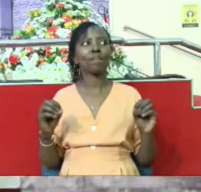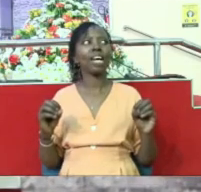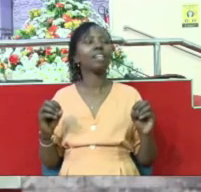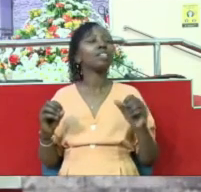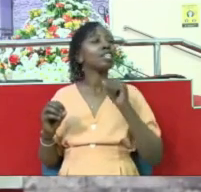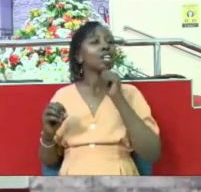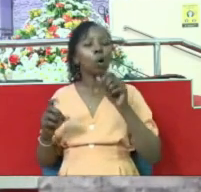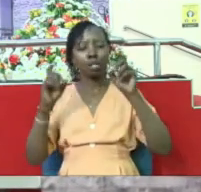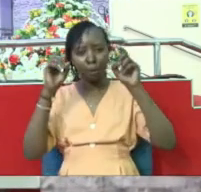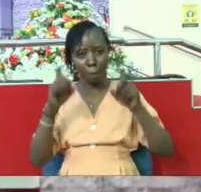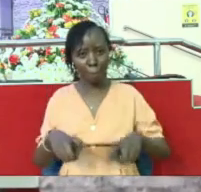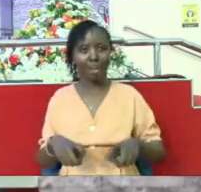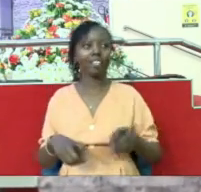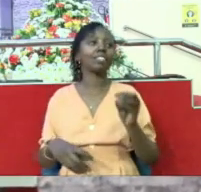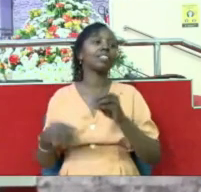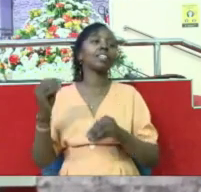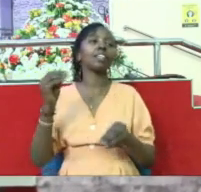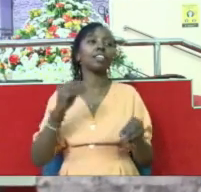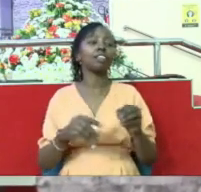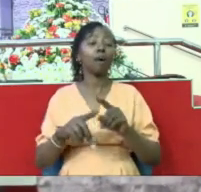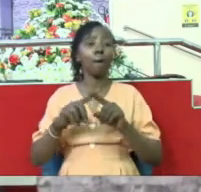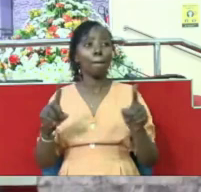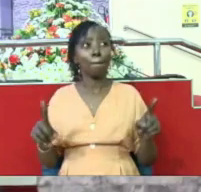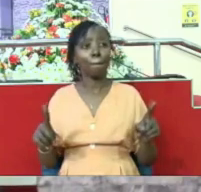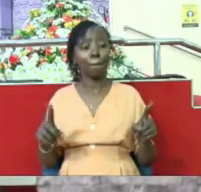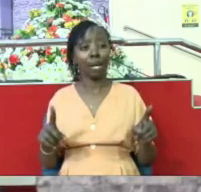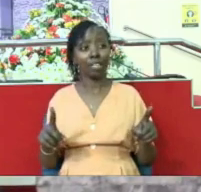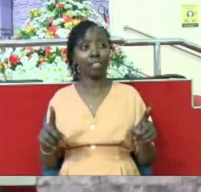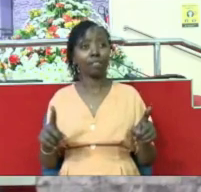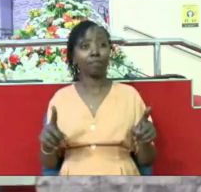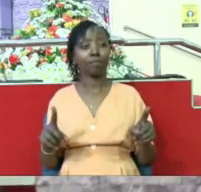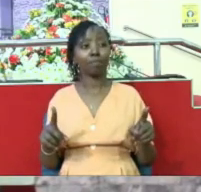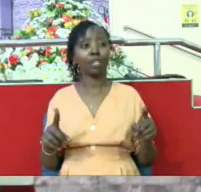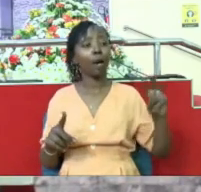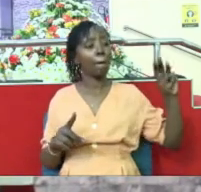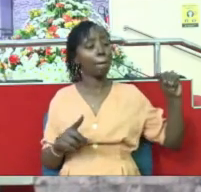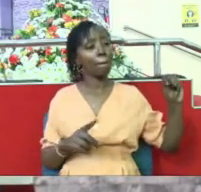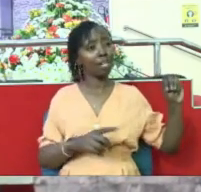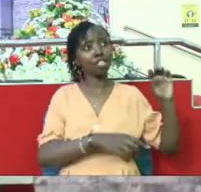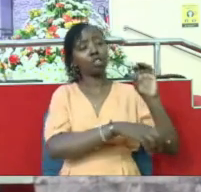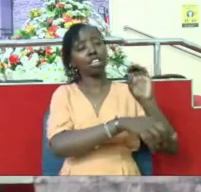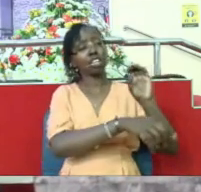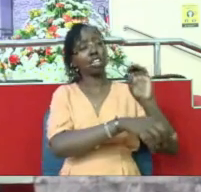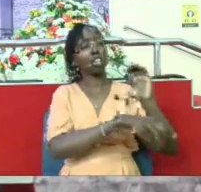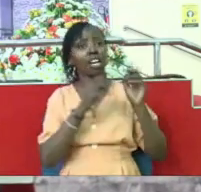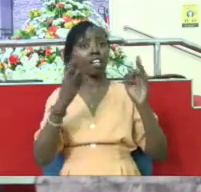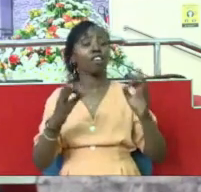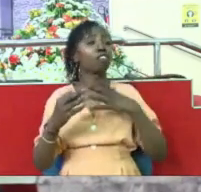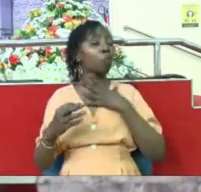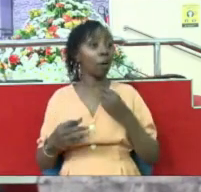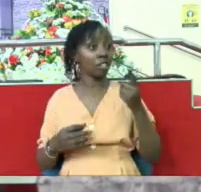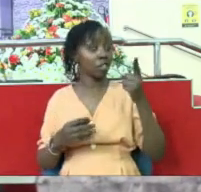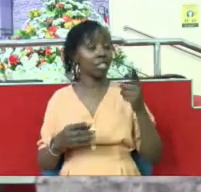sio ya kwamba lazima. But the principle of the Macedonia, lakini walikokuwa, if you want to borrow it, ukitaka,